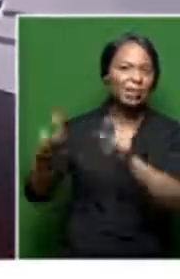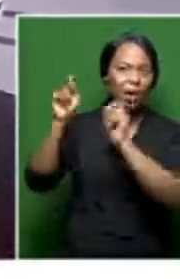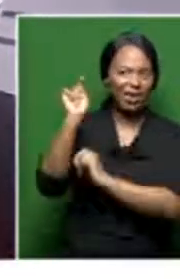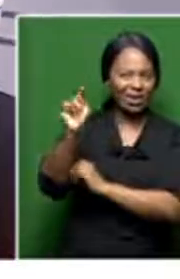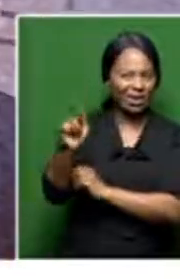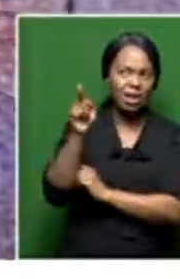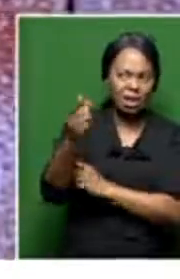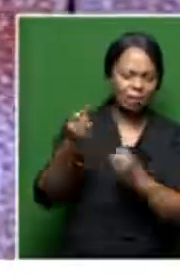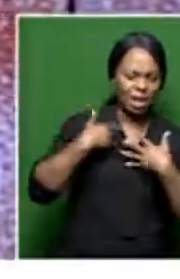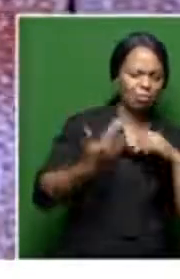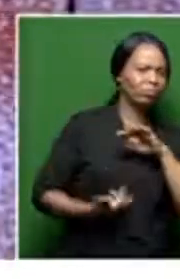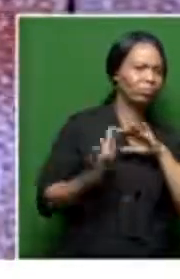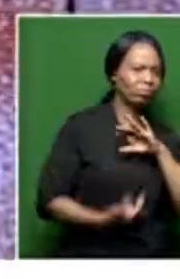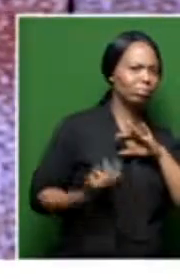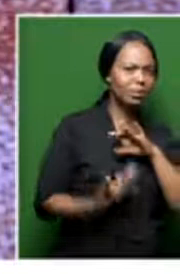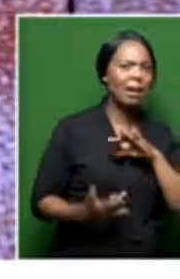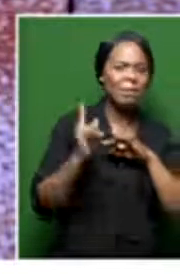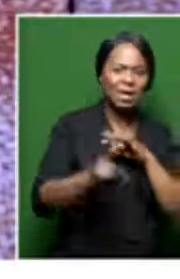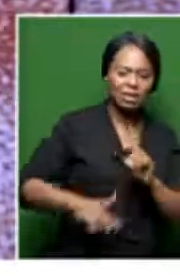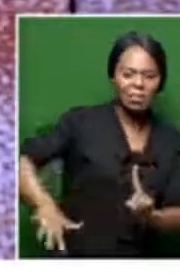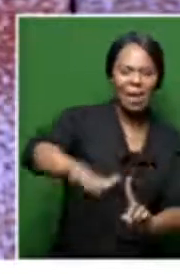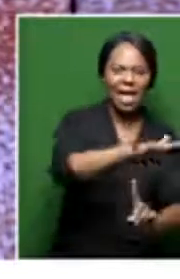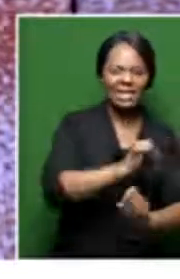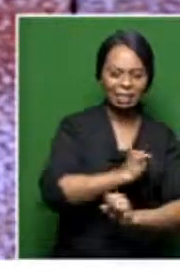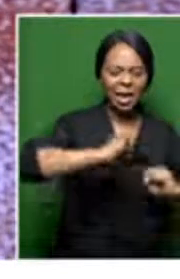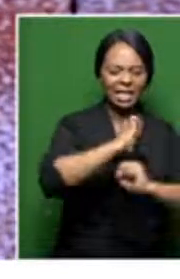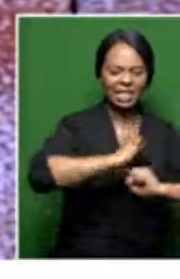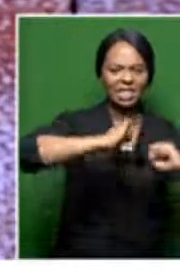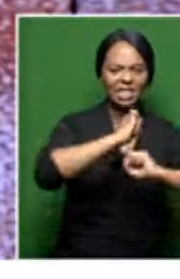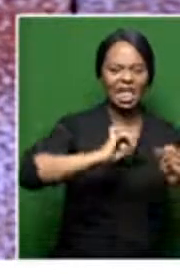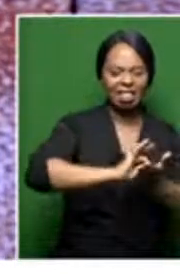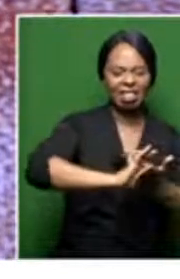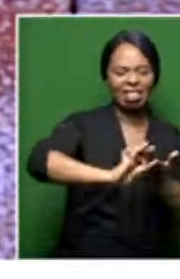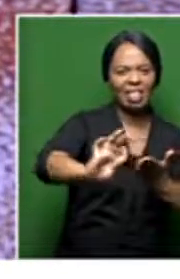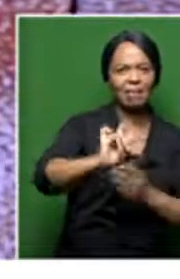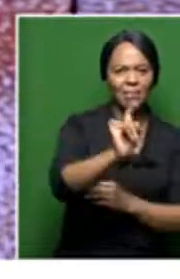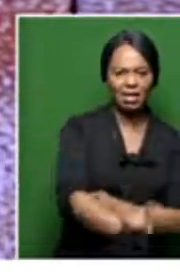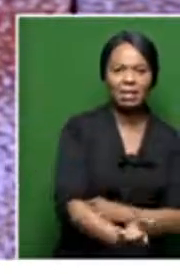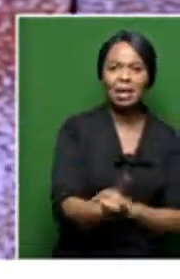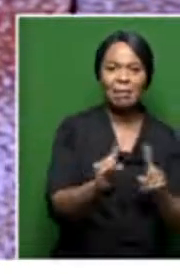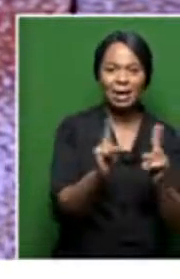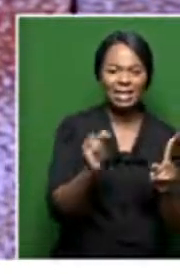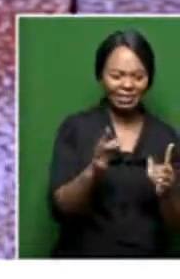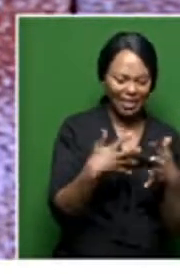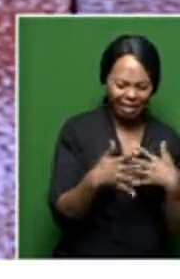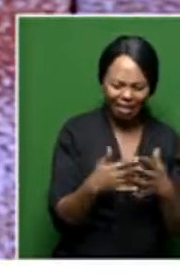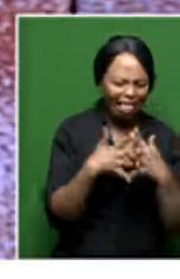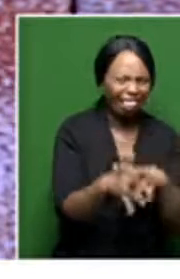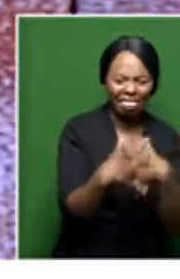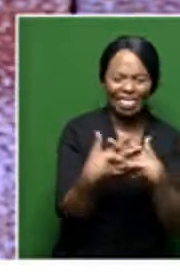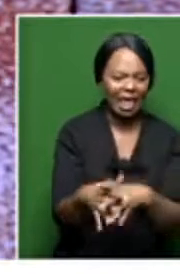he really inspired me to keep a clean space in the kitchen. And for me right now, when everything is a mess, I just absolutely lose my